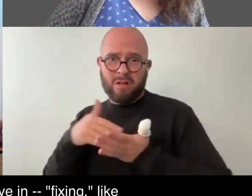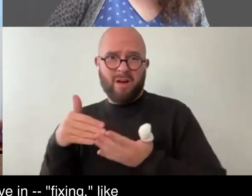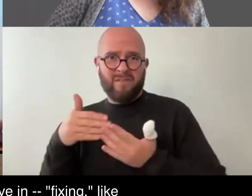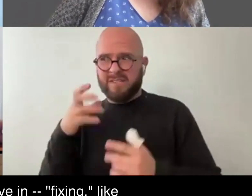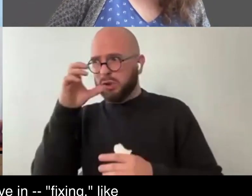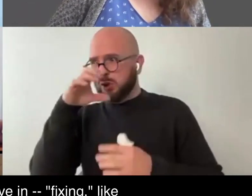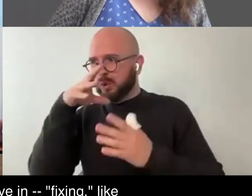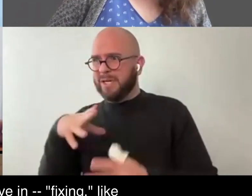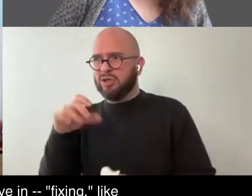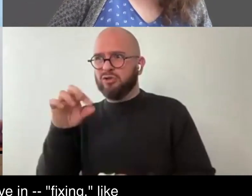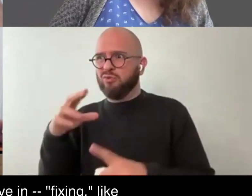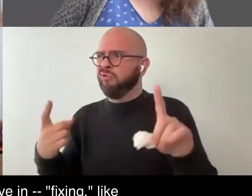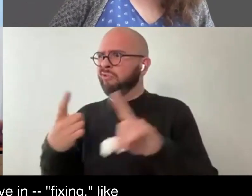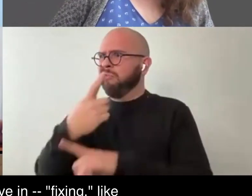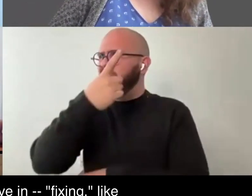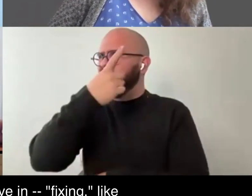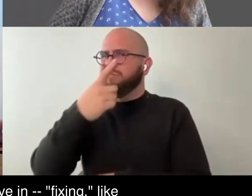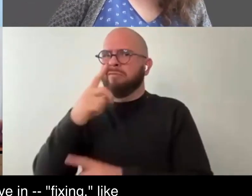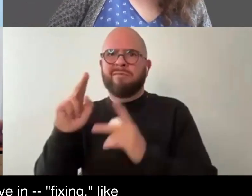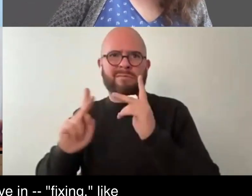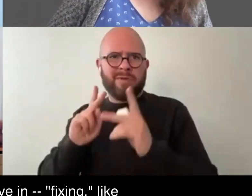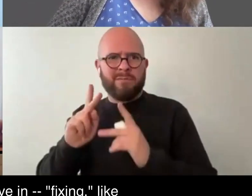random acquaintances, have in like,